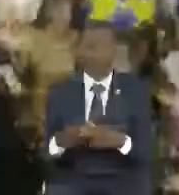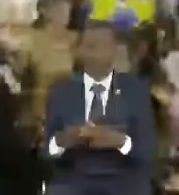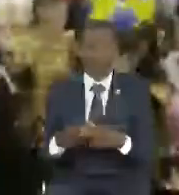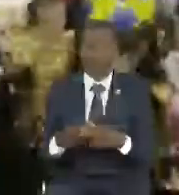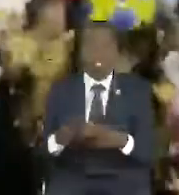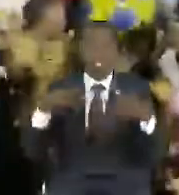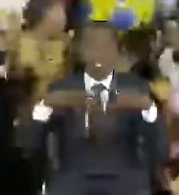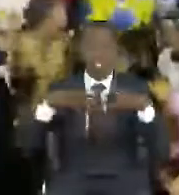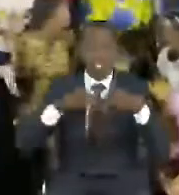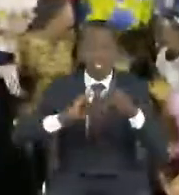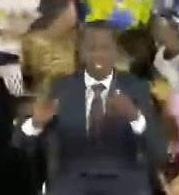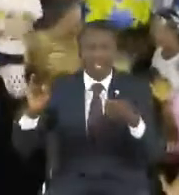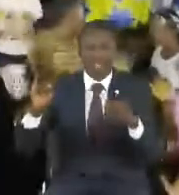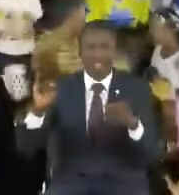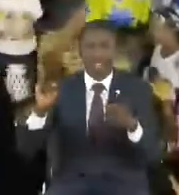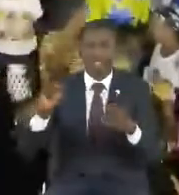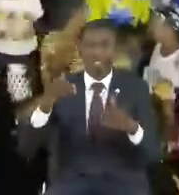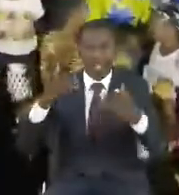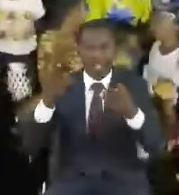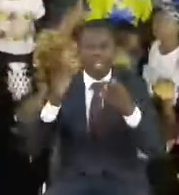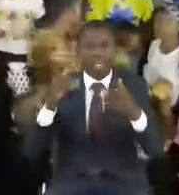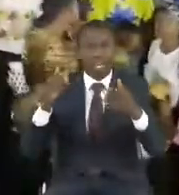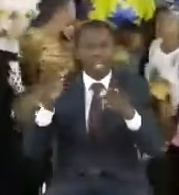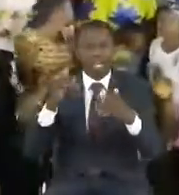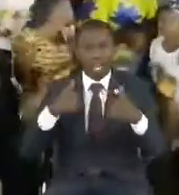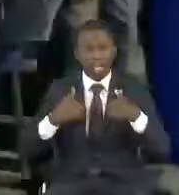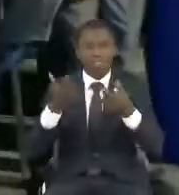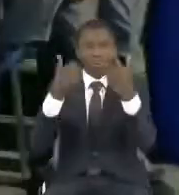Healing has come looking for you.